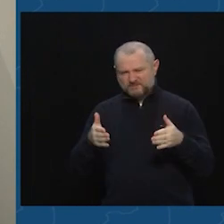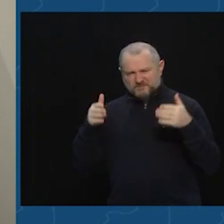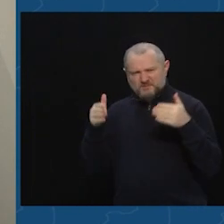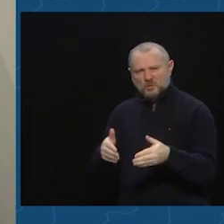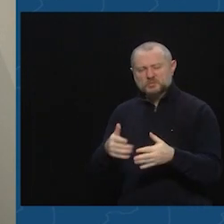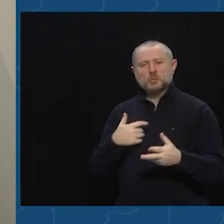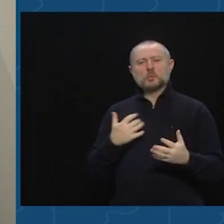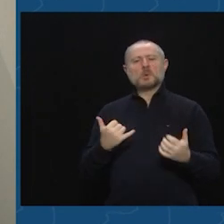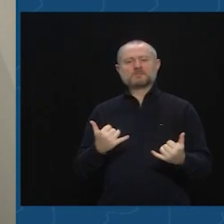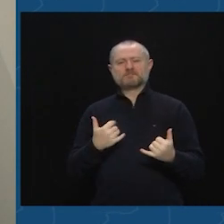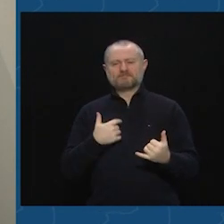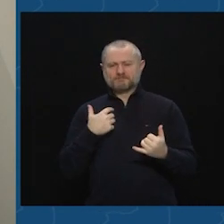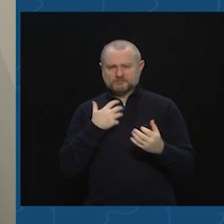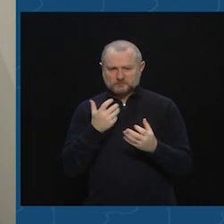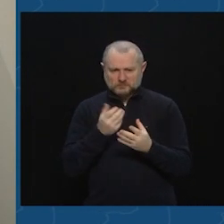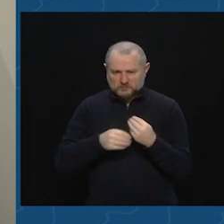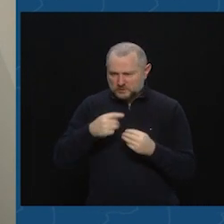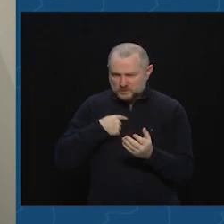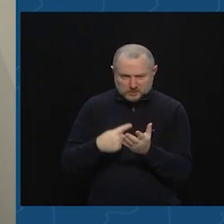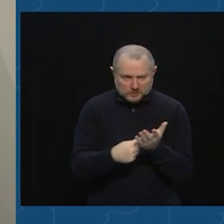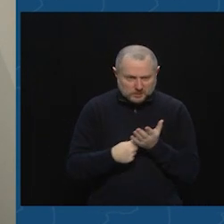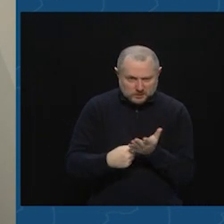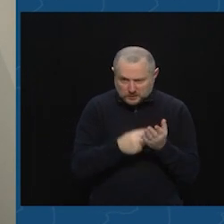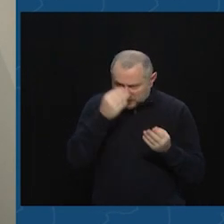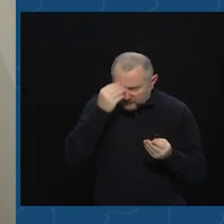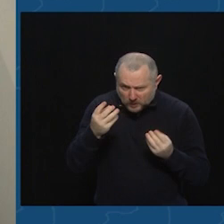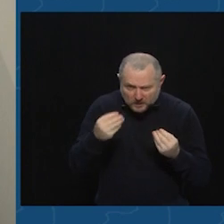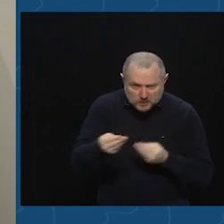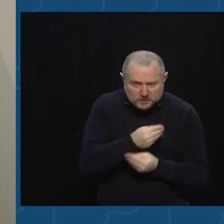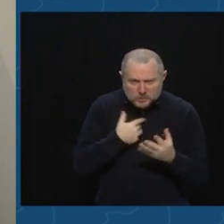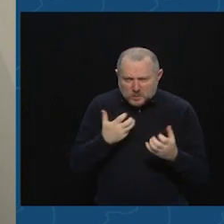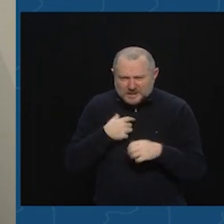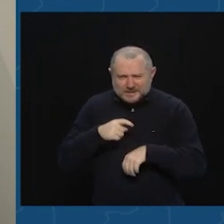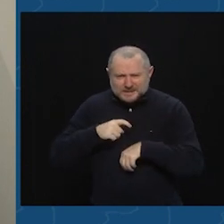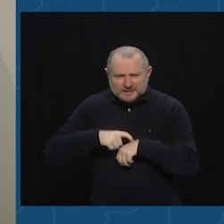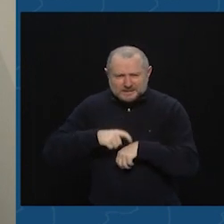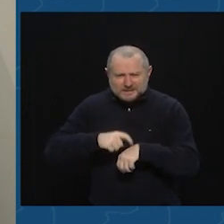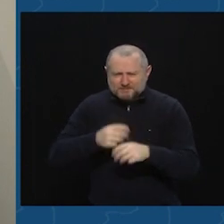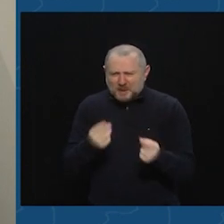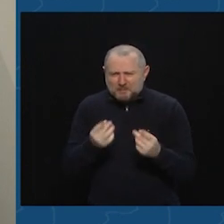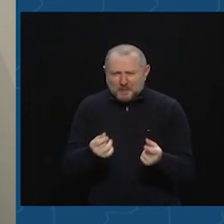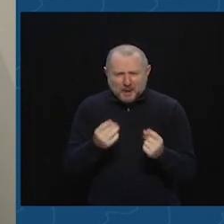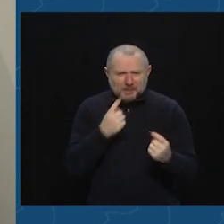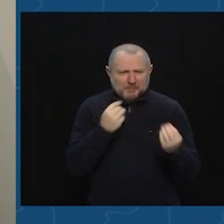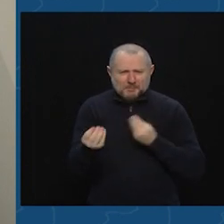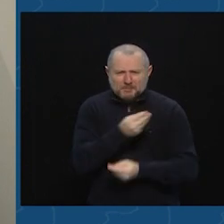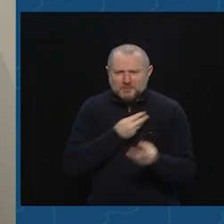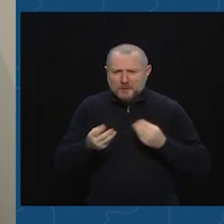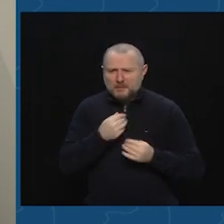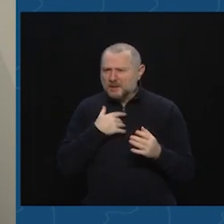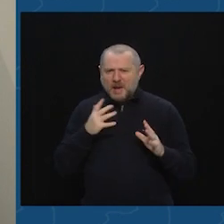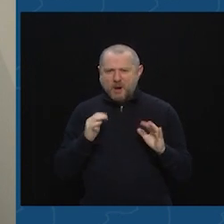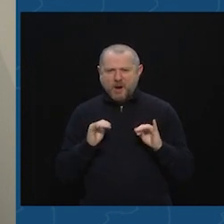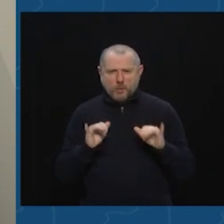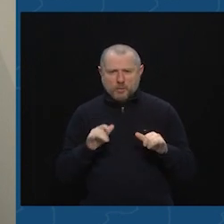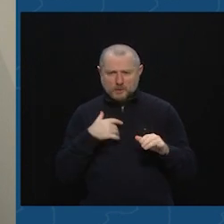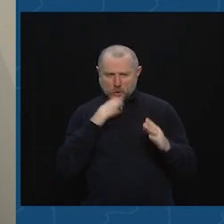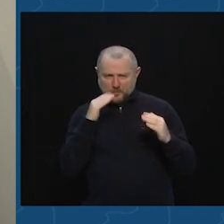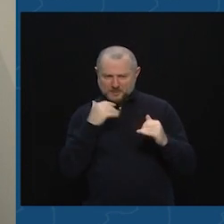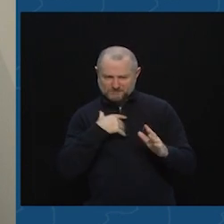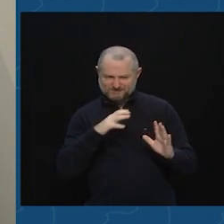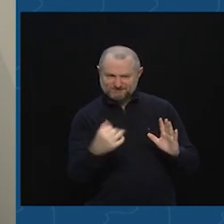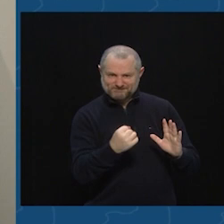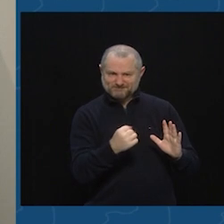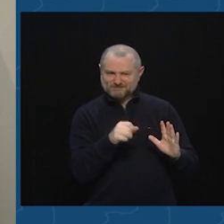lab is finished analyzing, real-time, immediate response. And that is what we hope to attain by deepening the relationships, coming